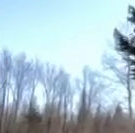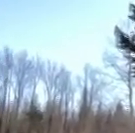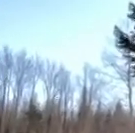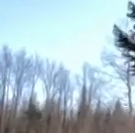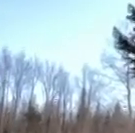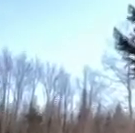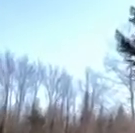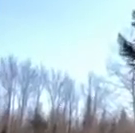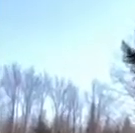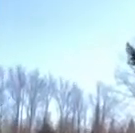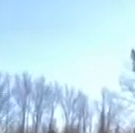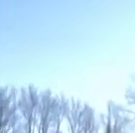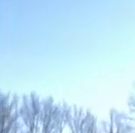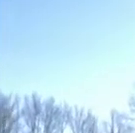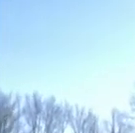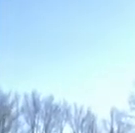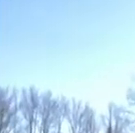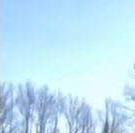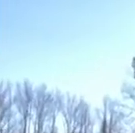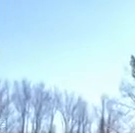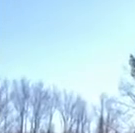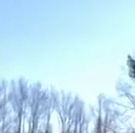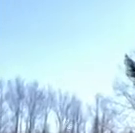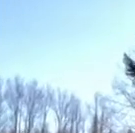Welcome from Michigan.